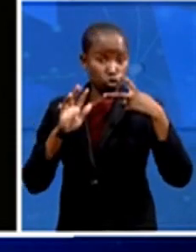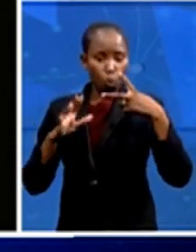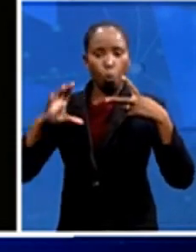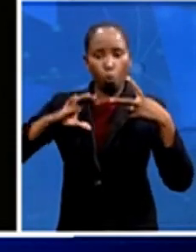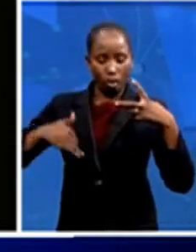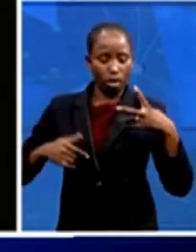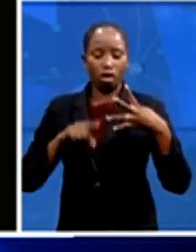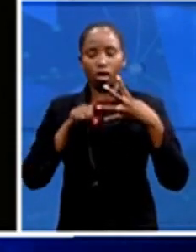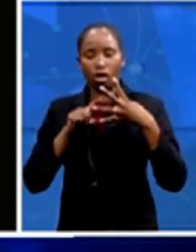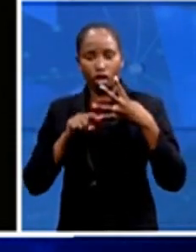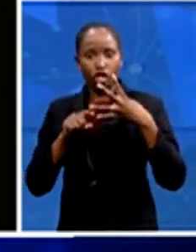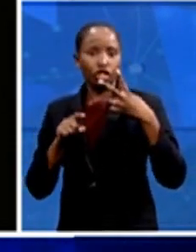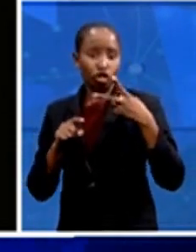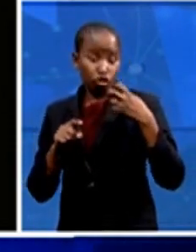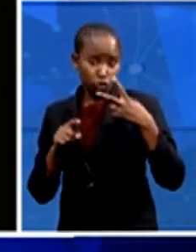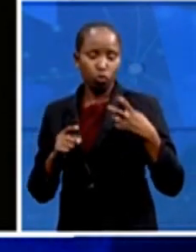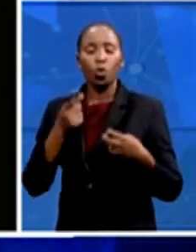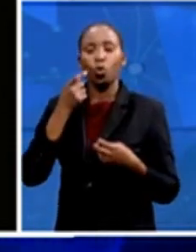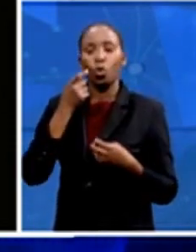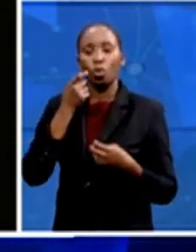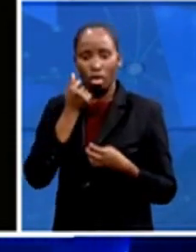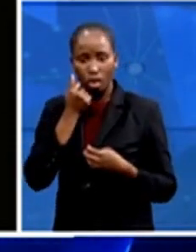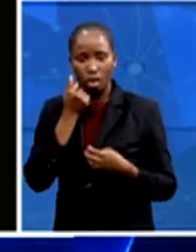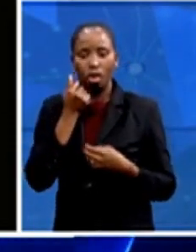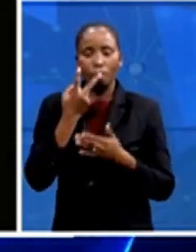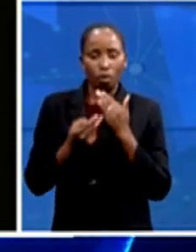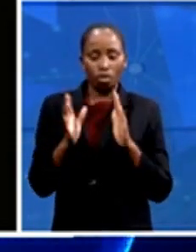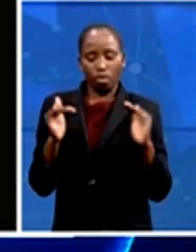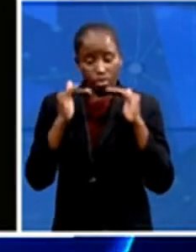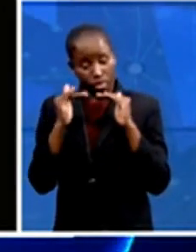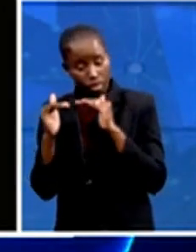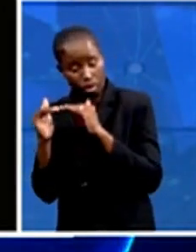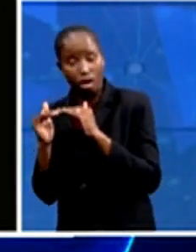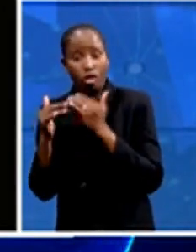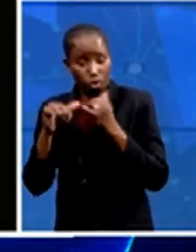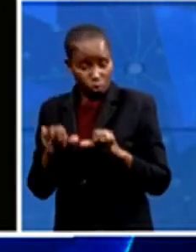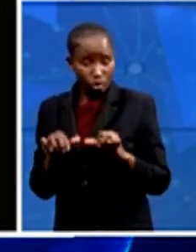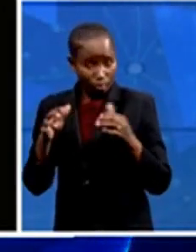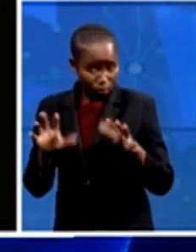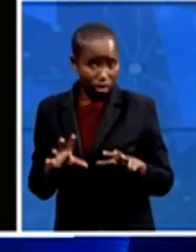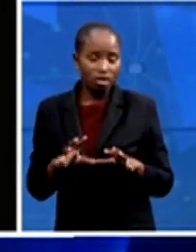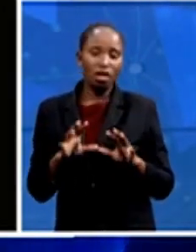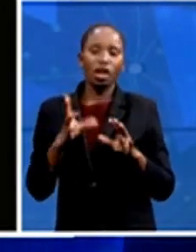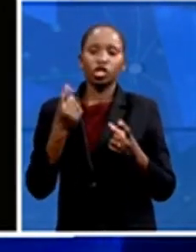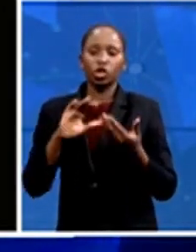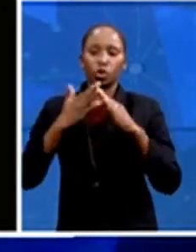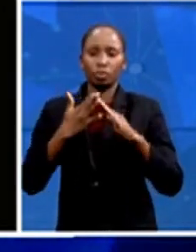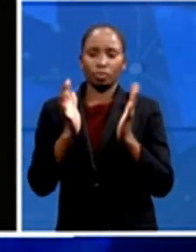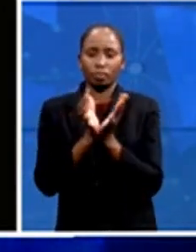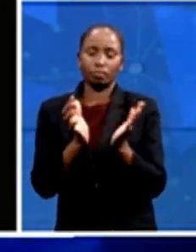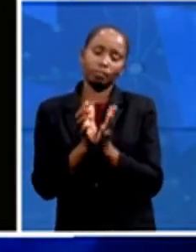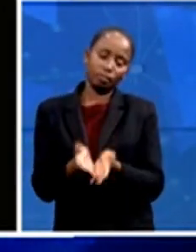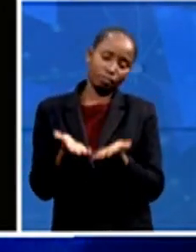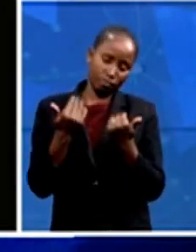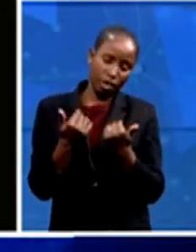the PR list. They then convene a community meeting. They present the 4 candidates to those community members,